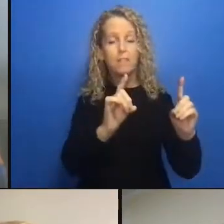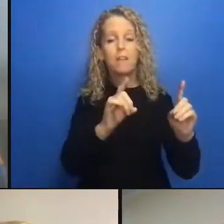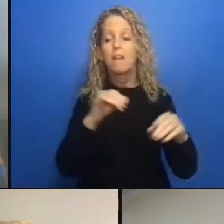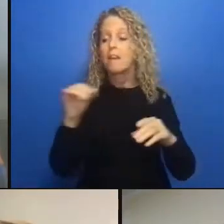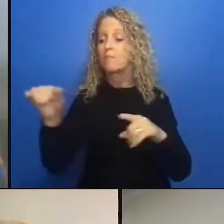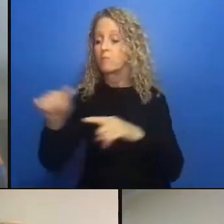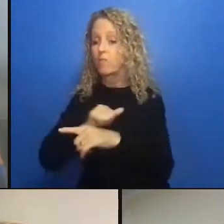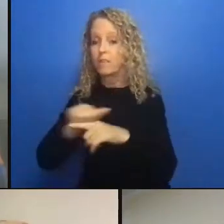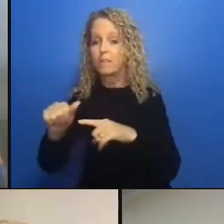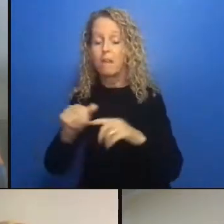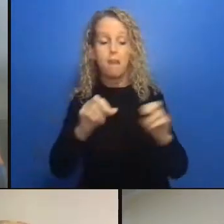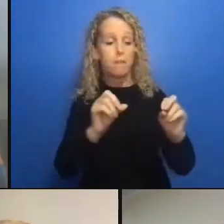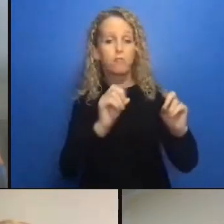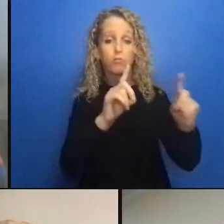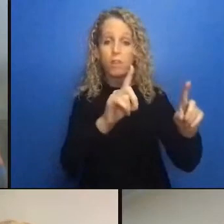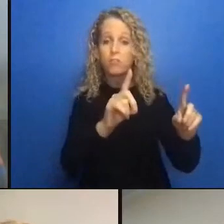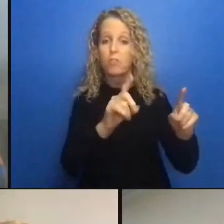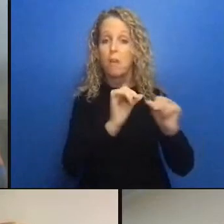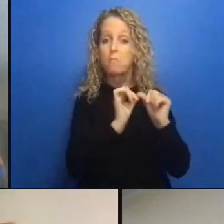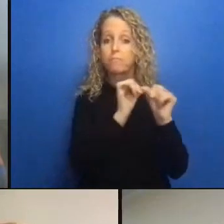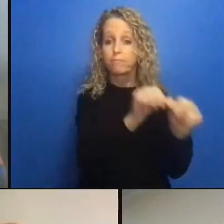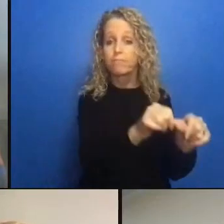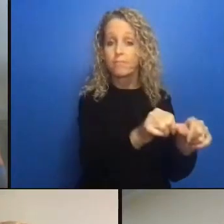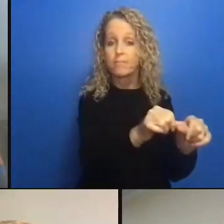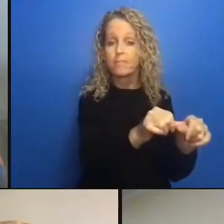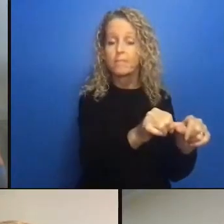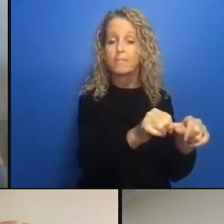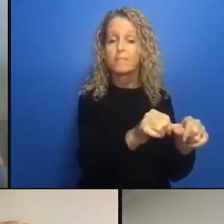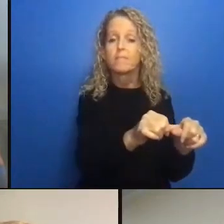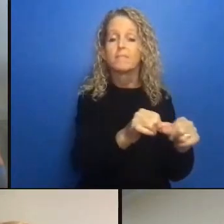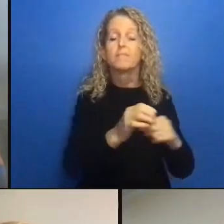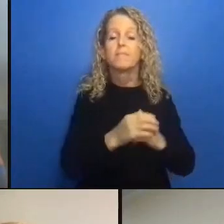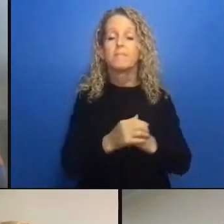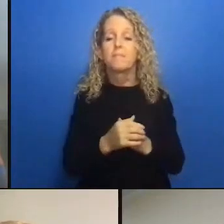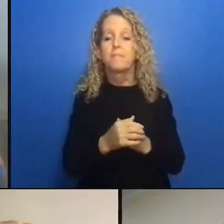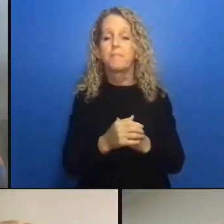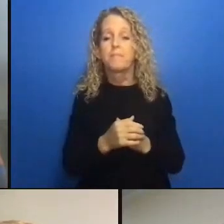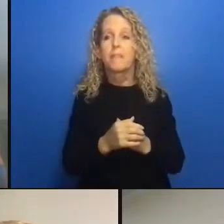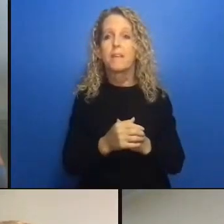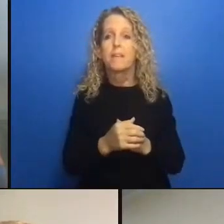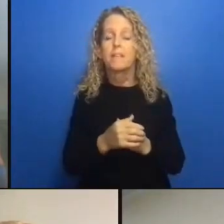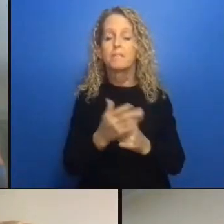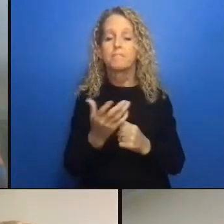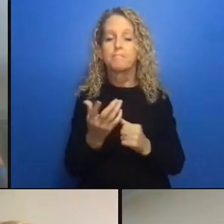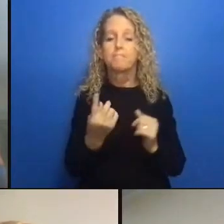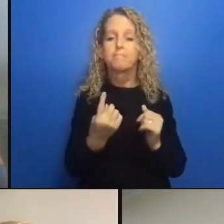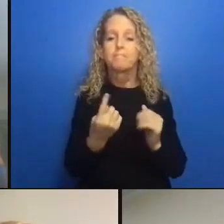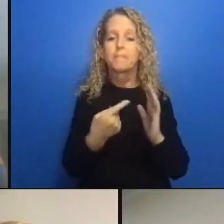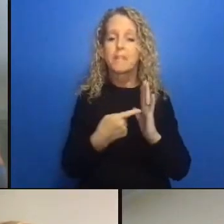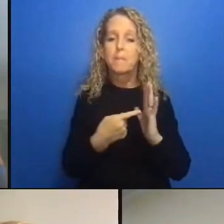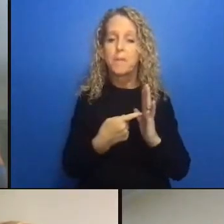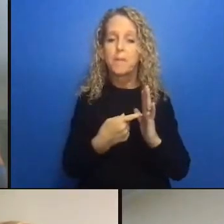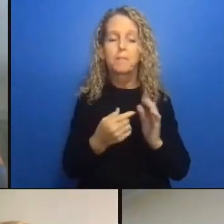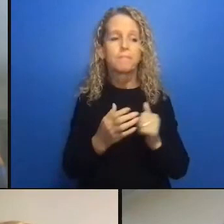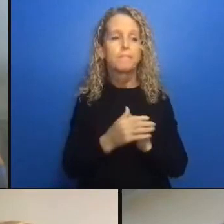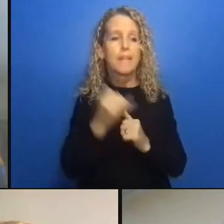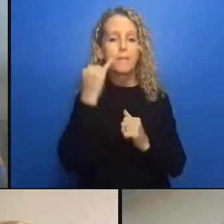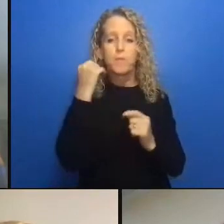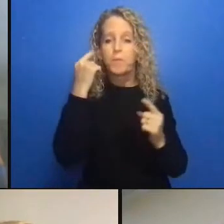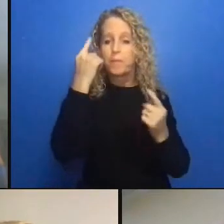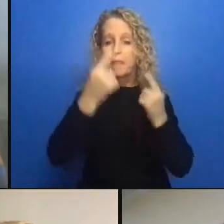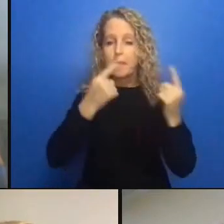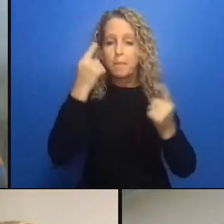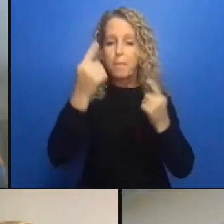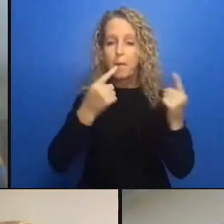durable. The kinds of ways to think about whether it's algorithms